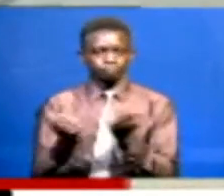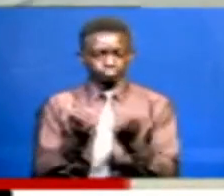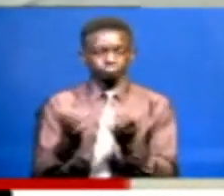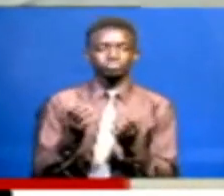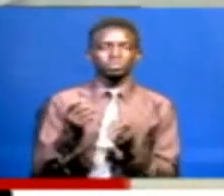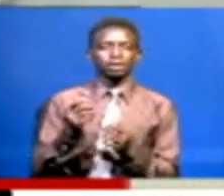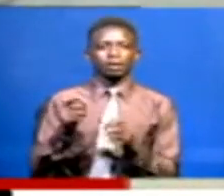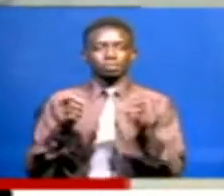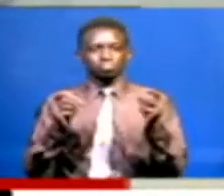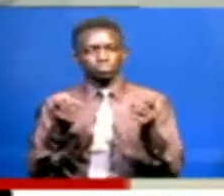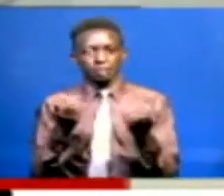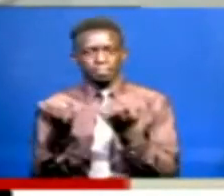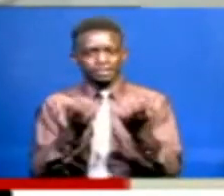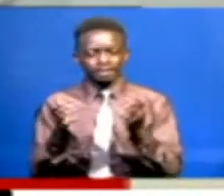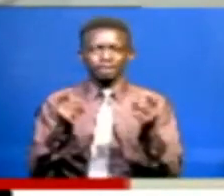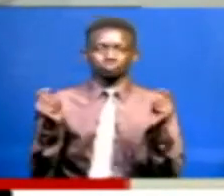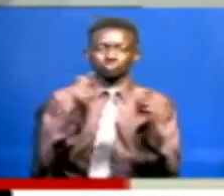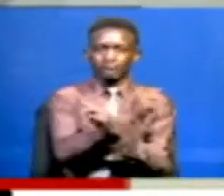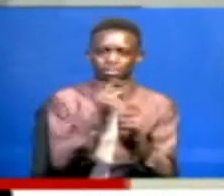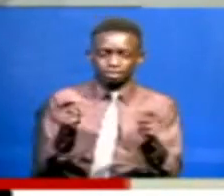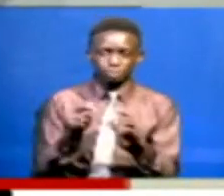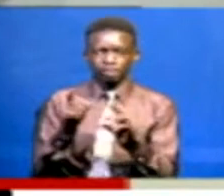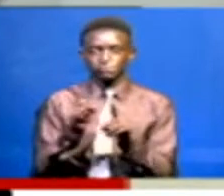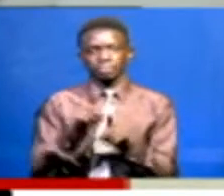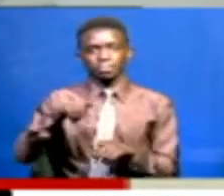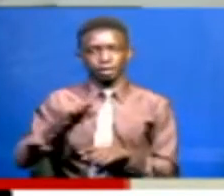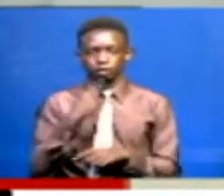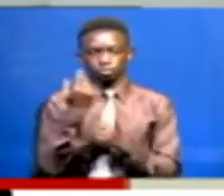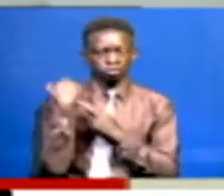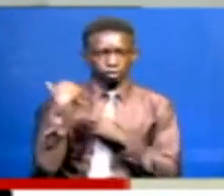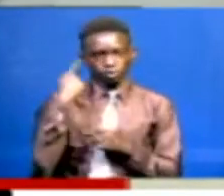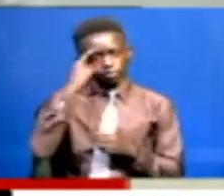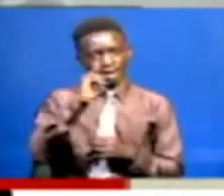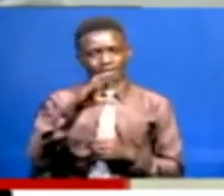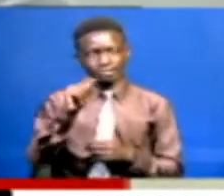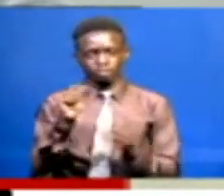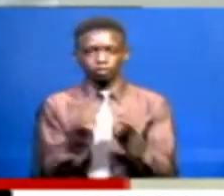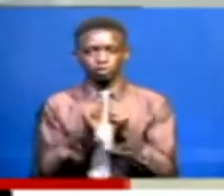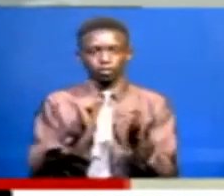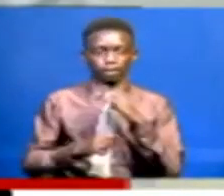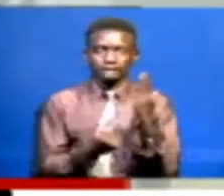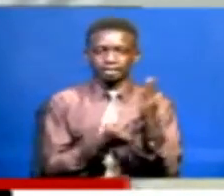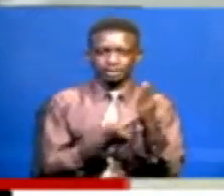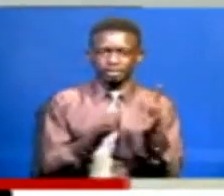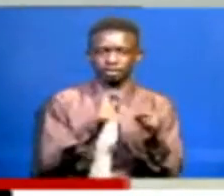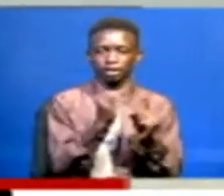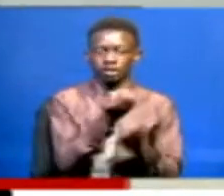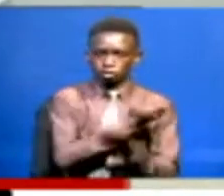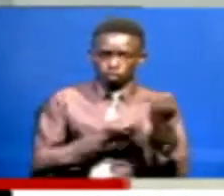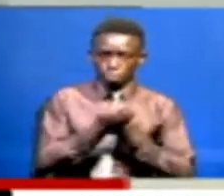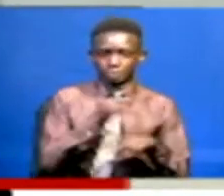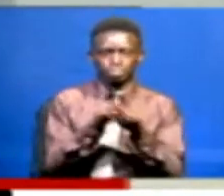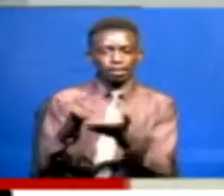Moses Kuria here, and of course the PS in charge of ICT and the digital economy, helping us understand the nexus between